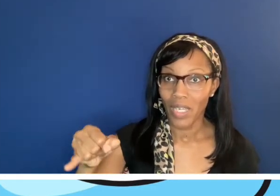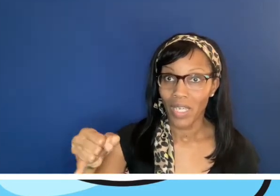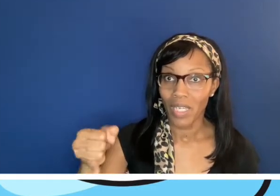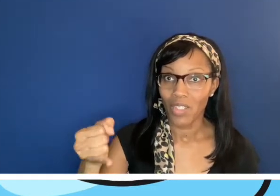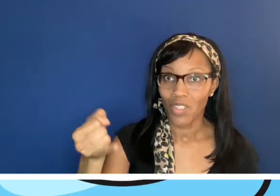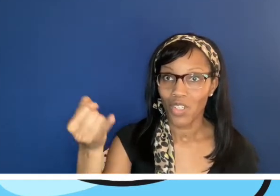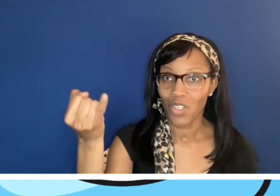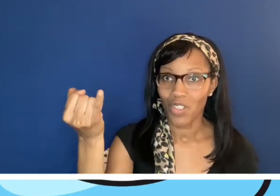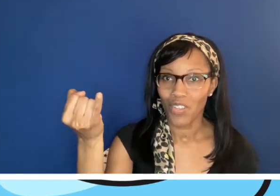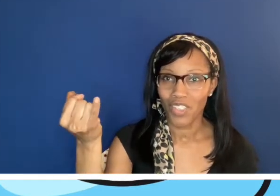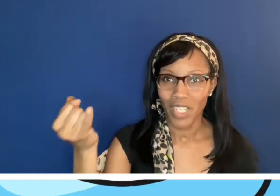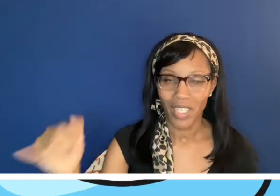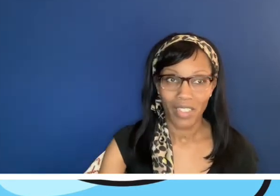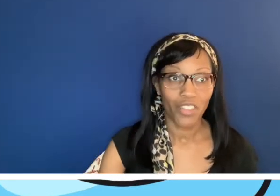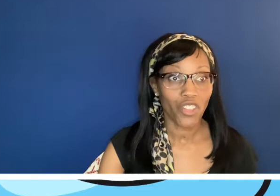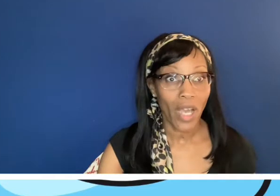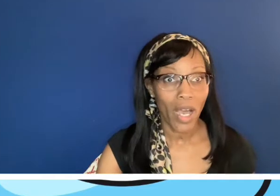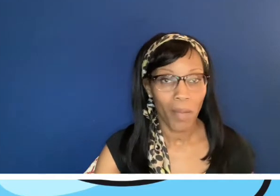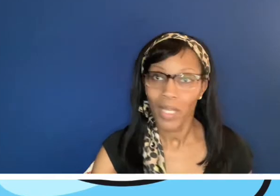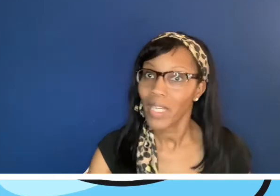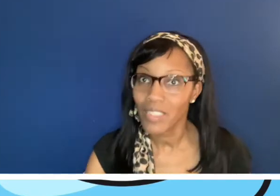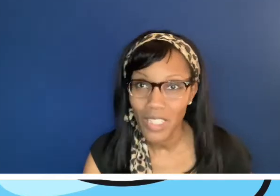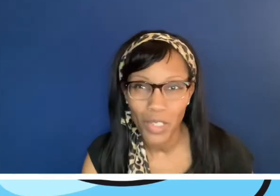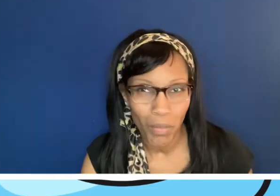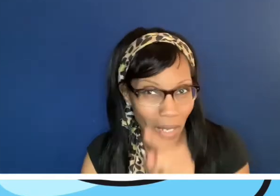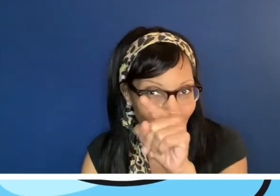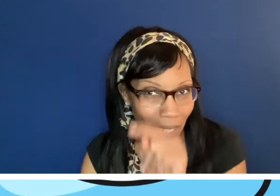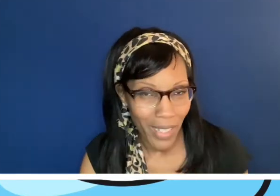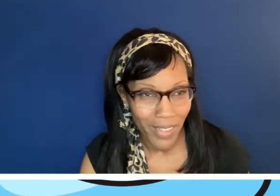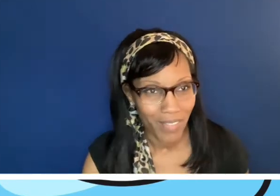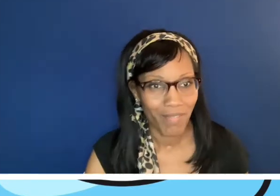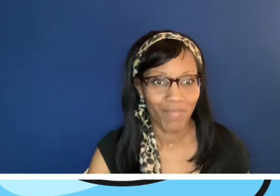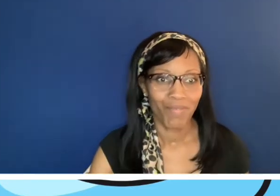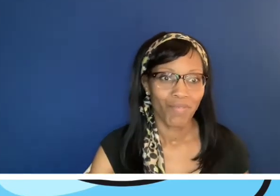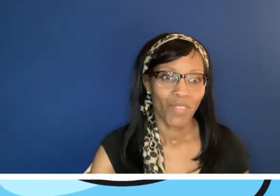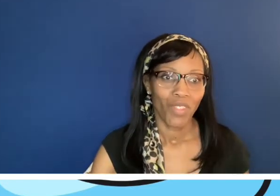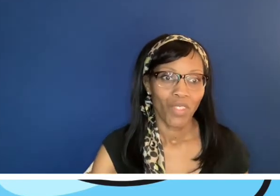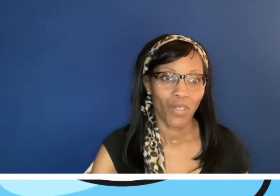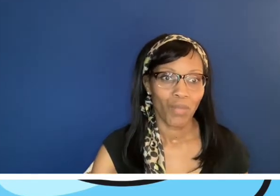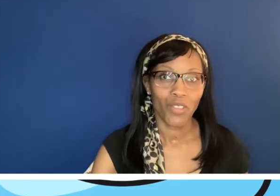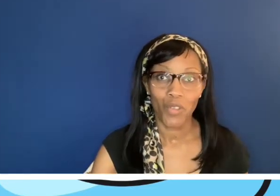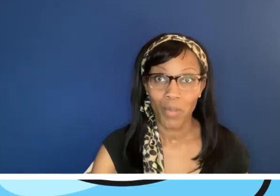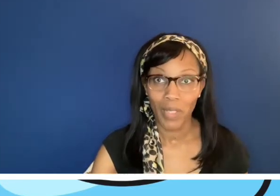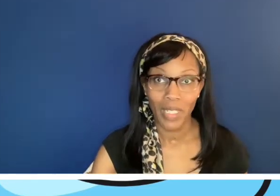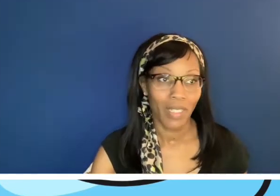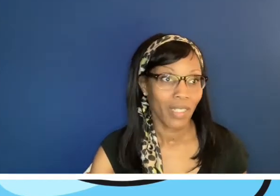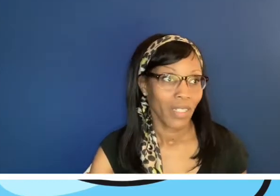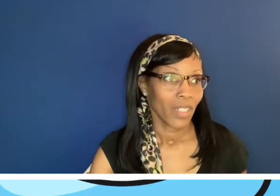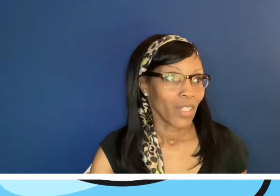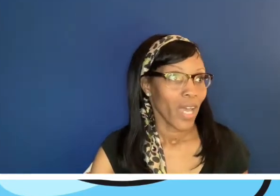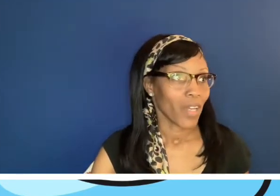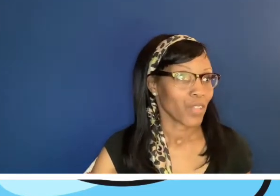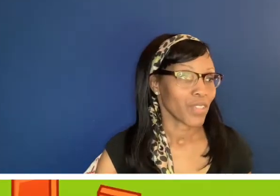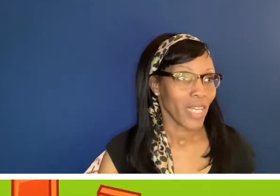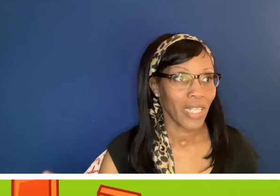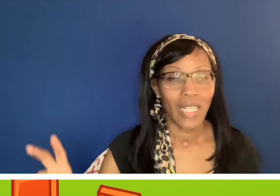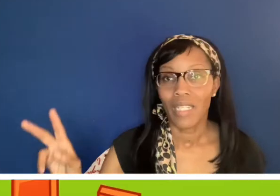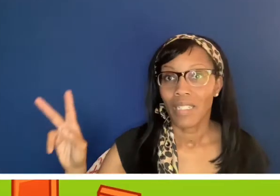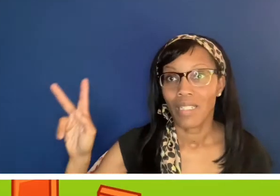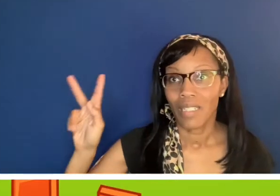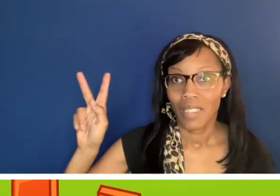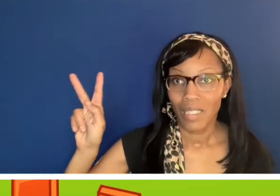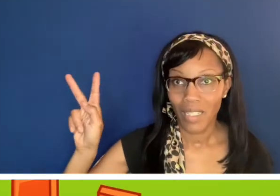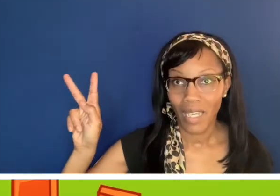down and curve. J. Good job. I can't see you, but I can. You're going to be showing me how you sign